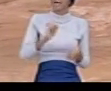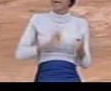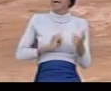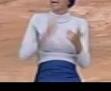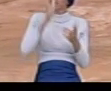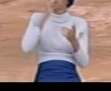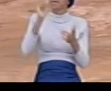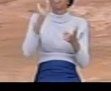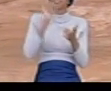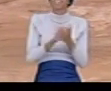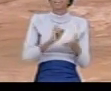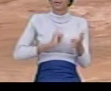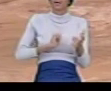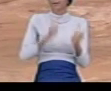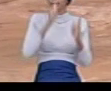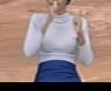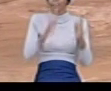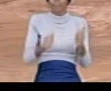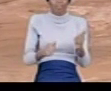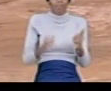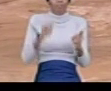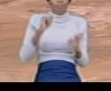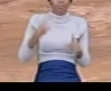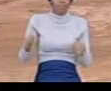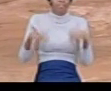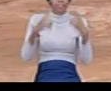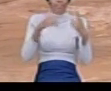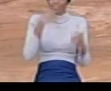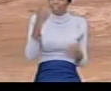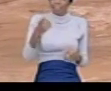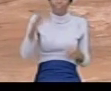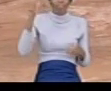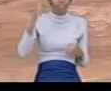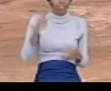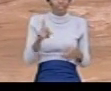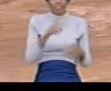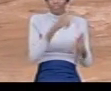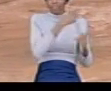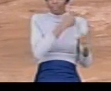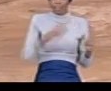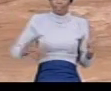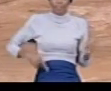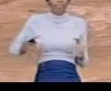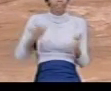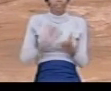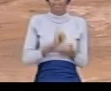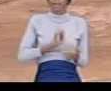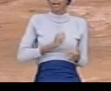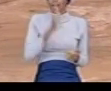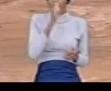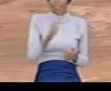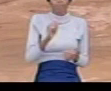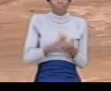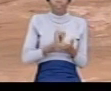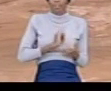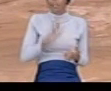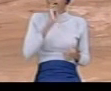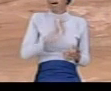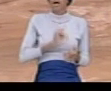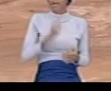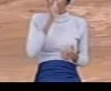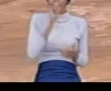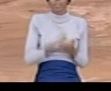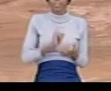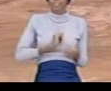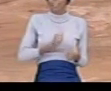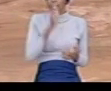I am that I am. Go and tell Pharaoh, I am that I am, I am,